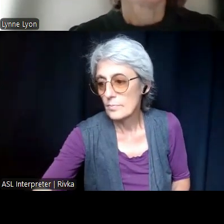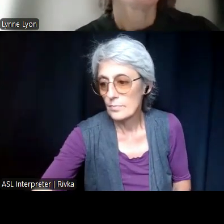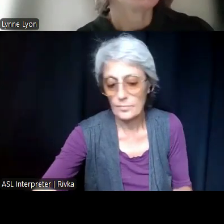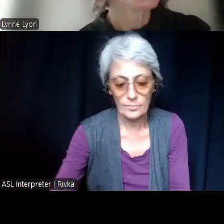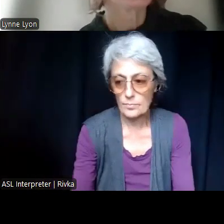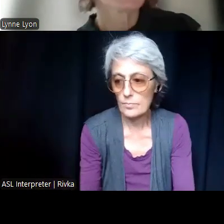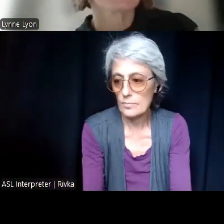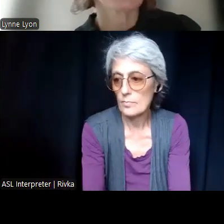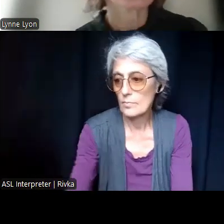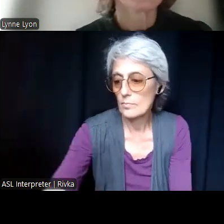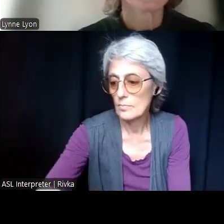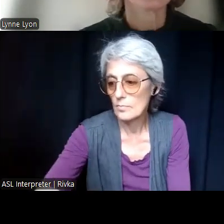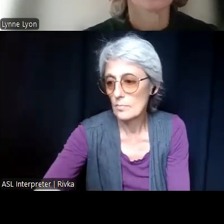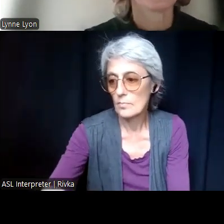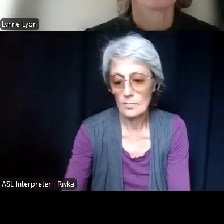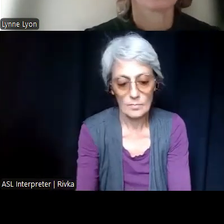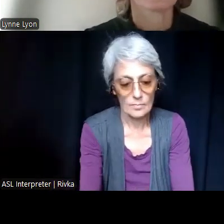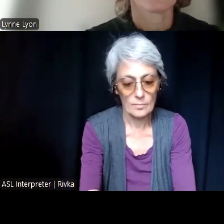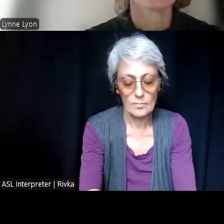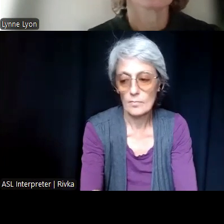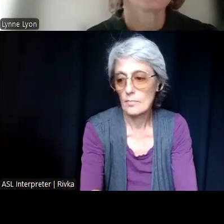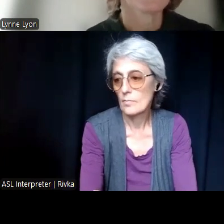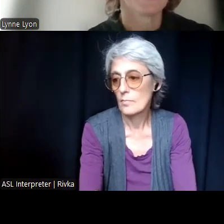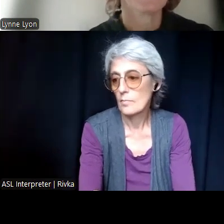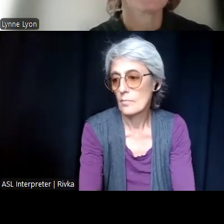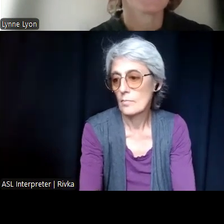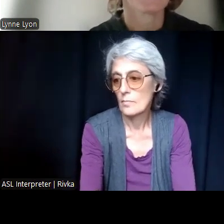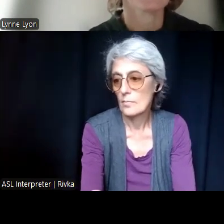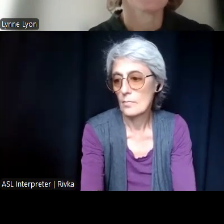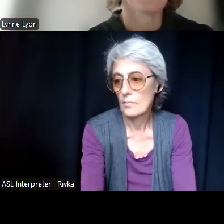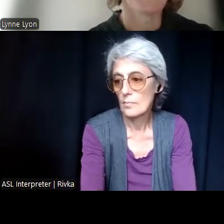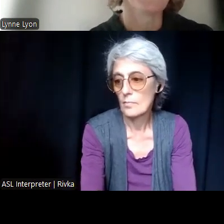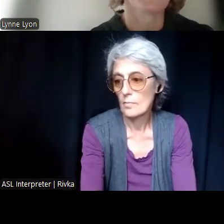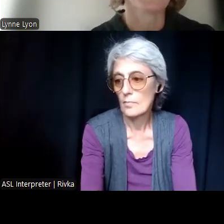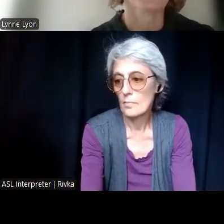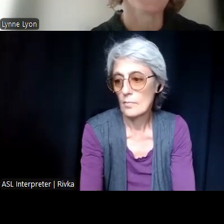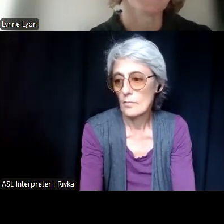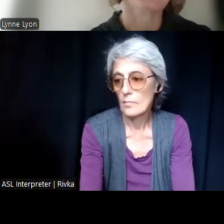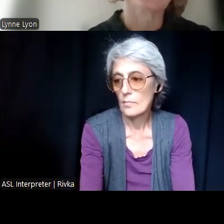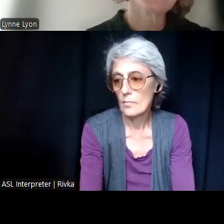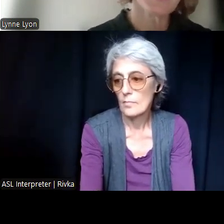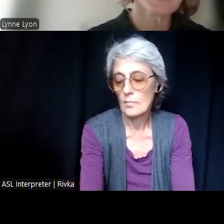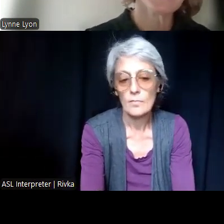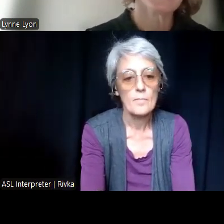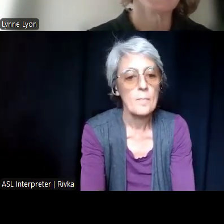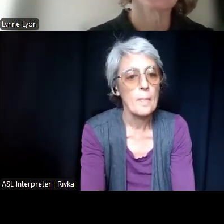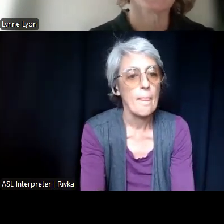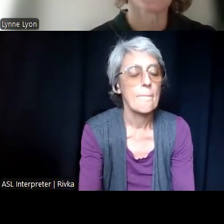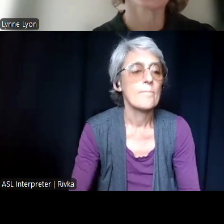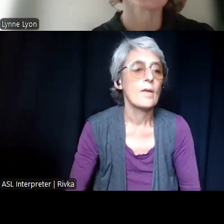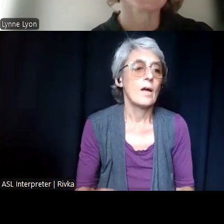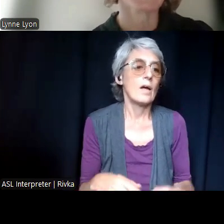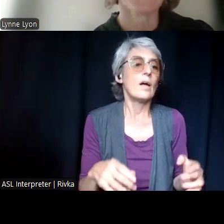So the next few slides, I'm just going to kind of walk you through because I think it's important to understand how the program has, started